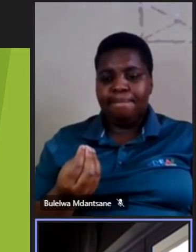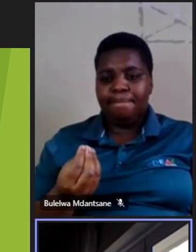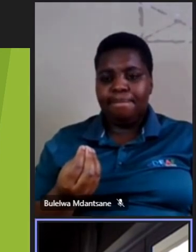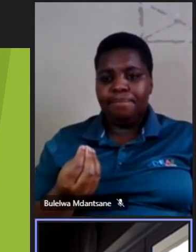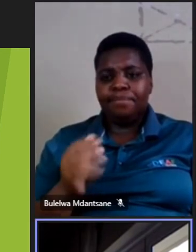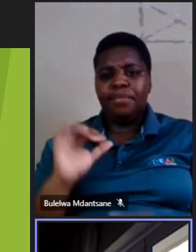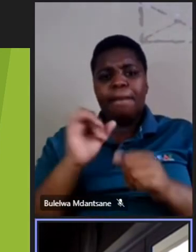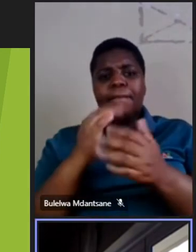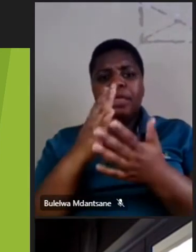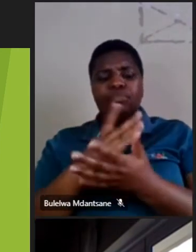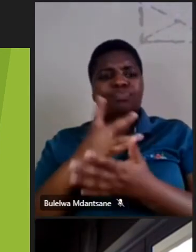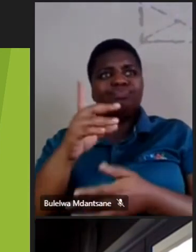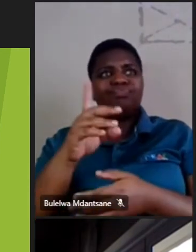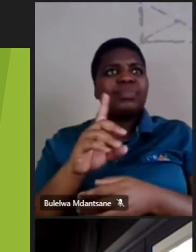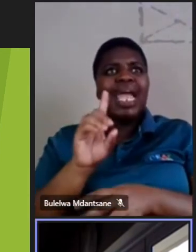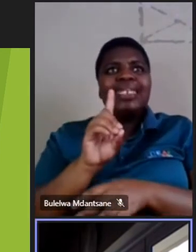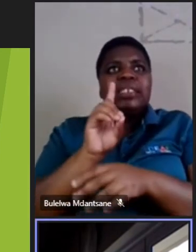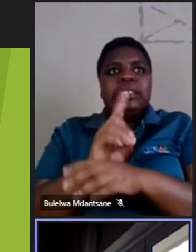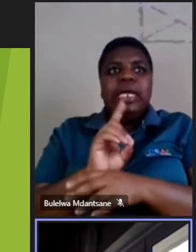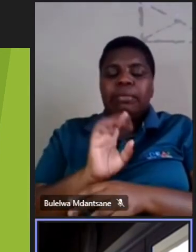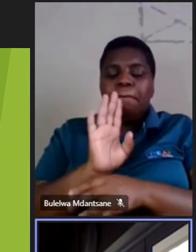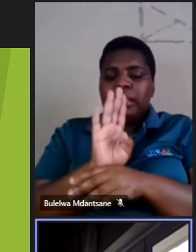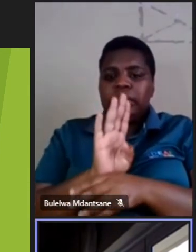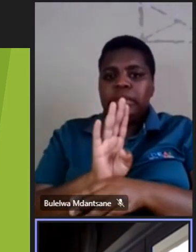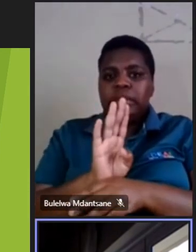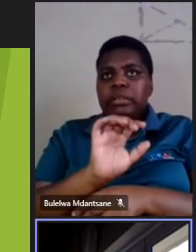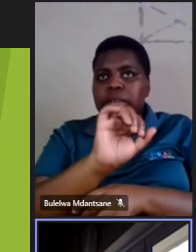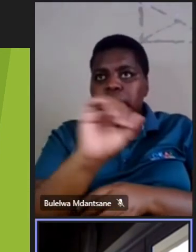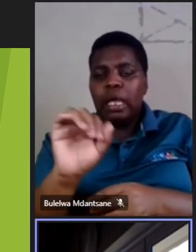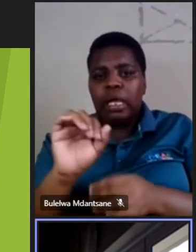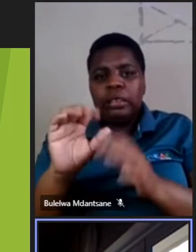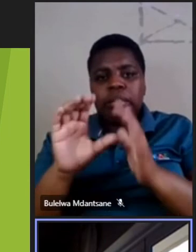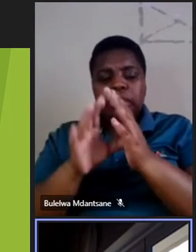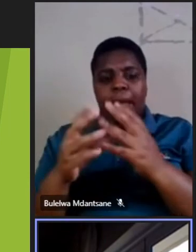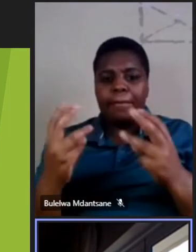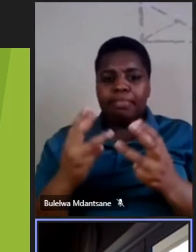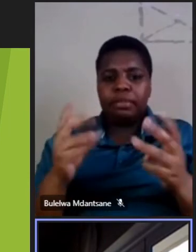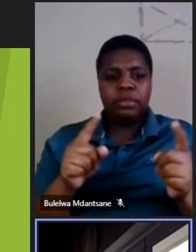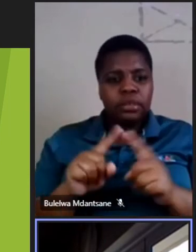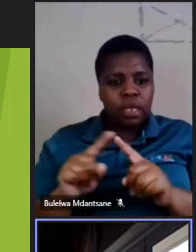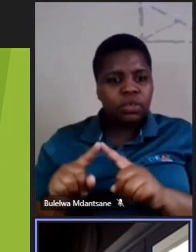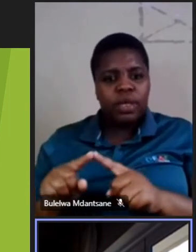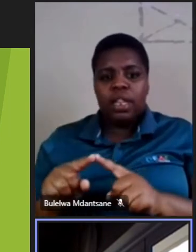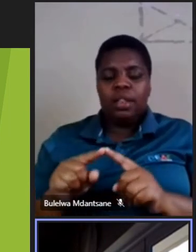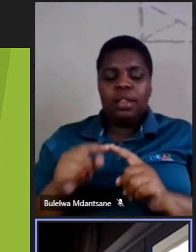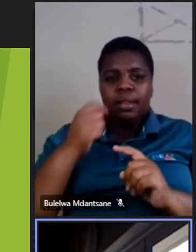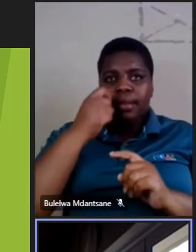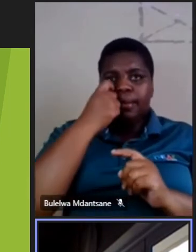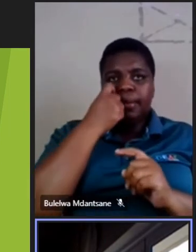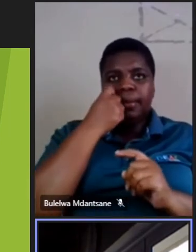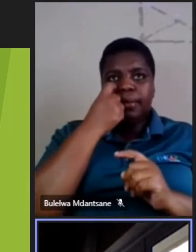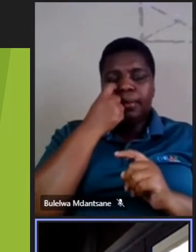capturing of data and also how